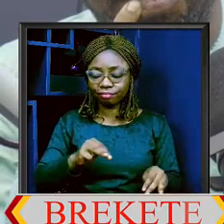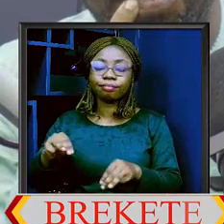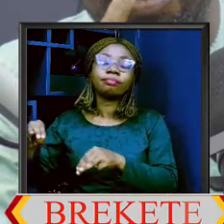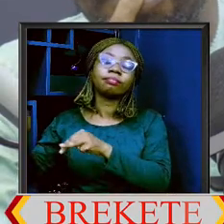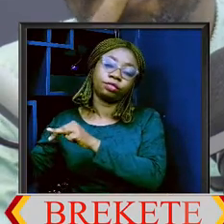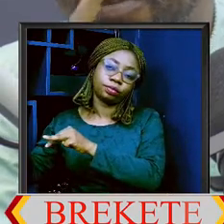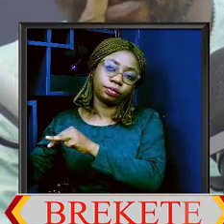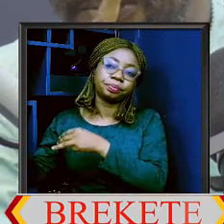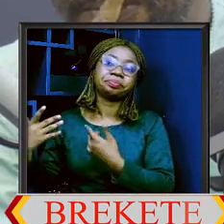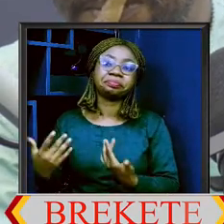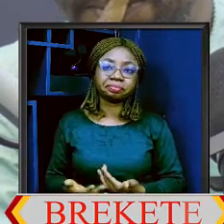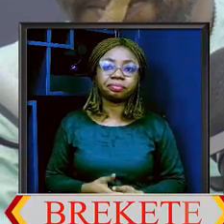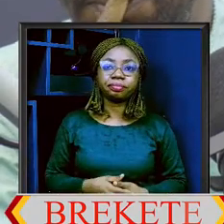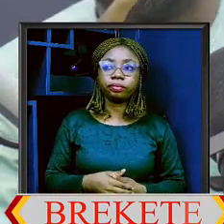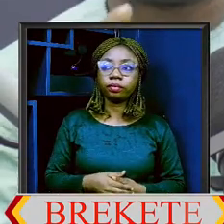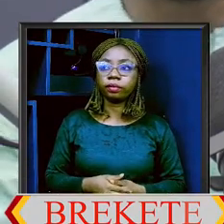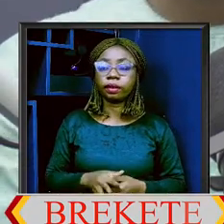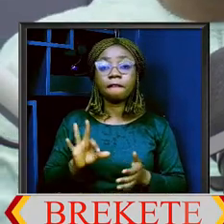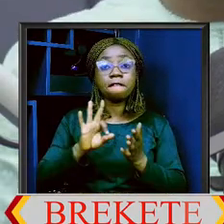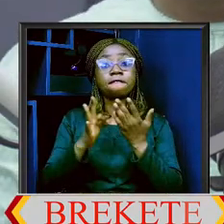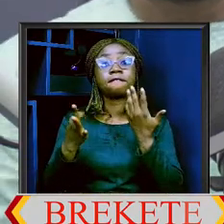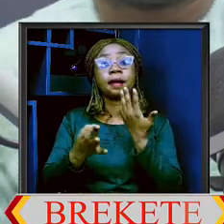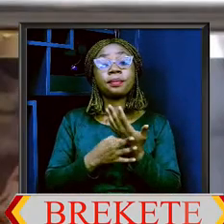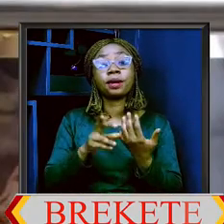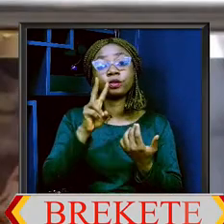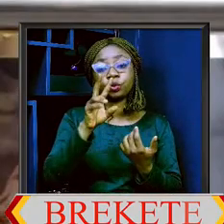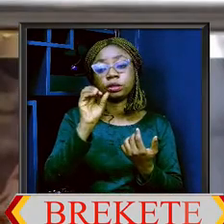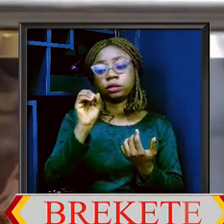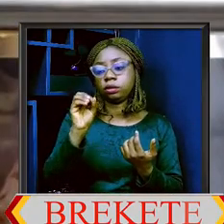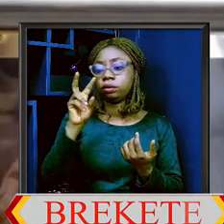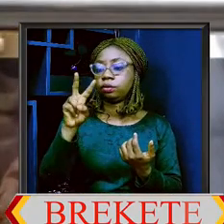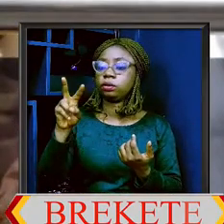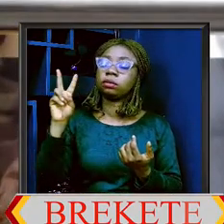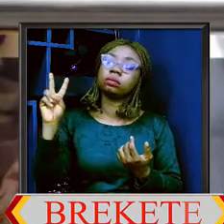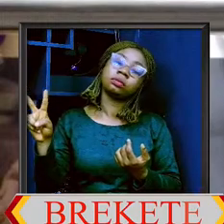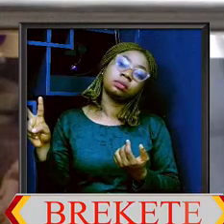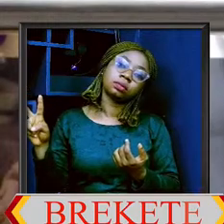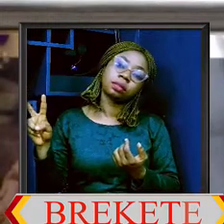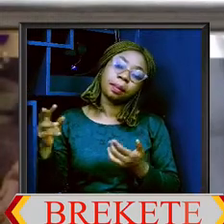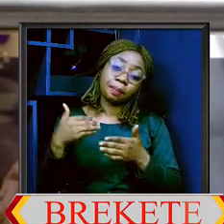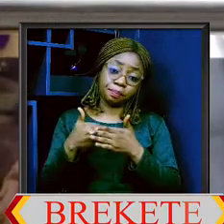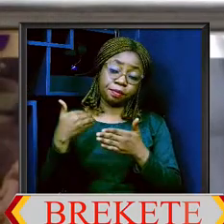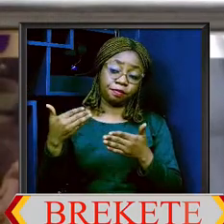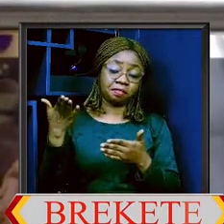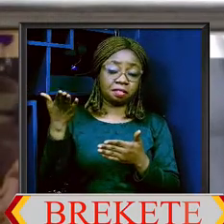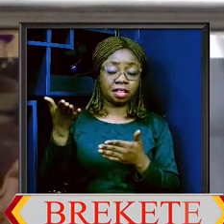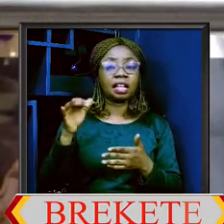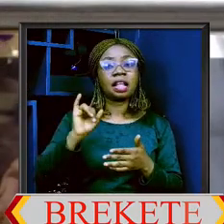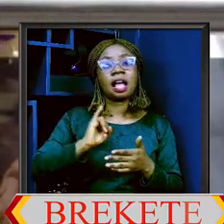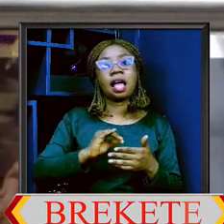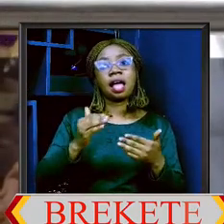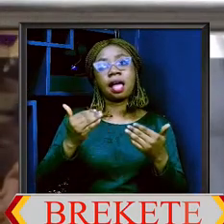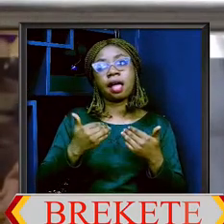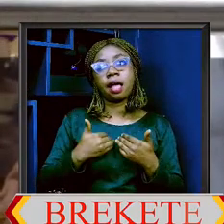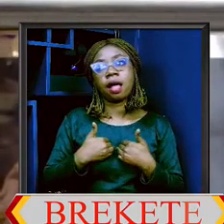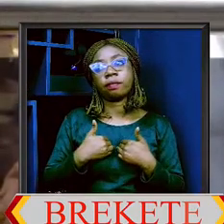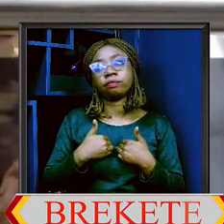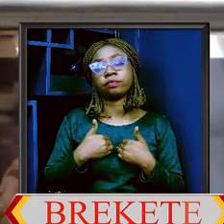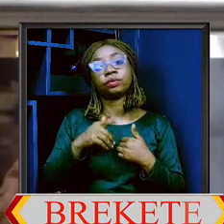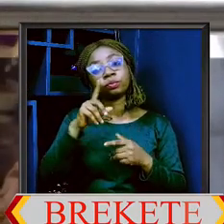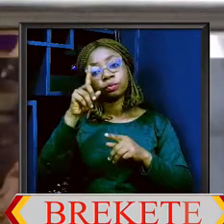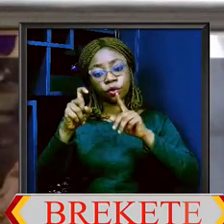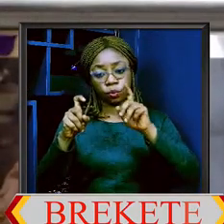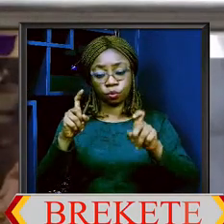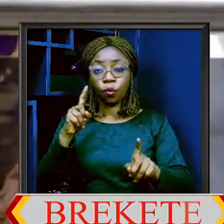packed then February 2022 before then I had I had query on